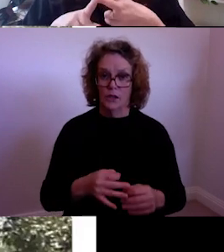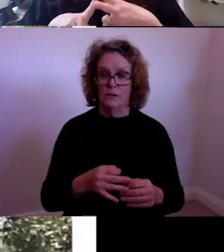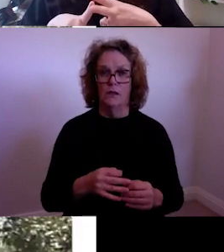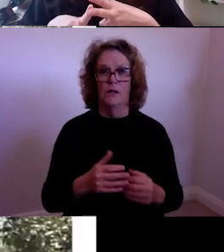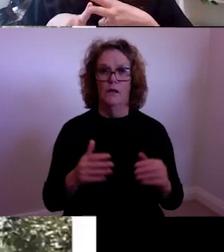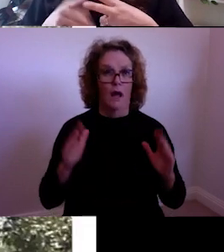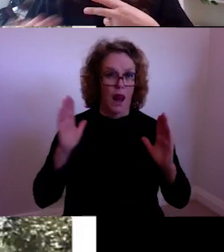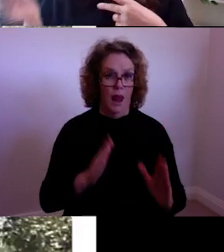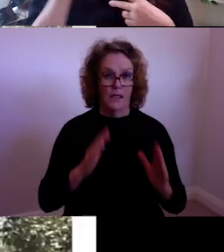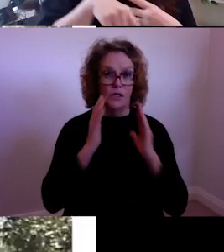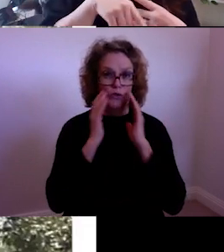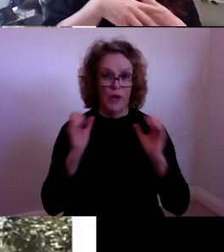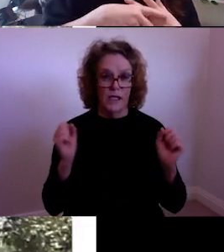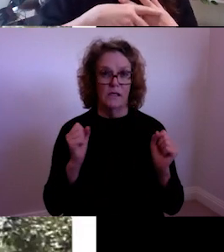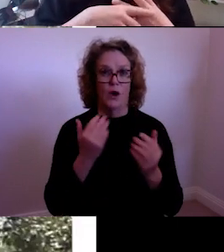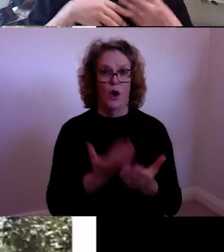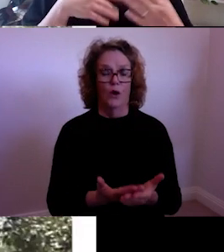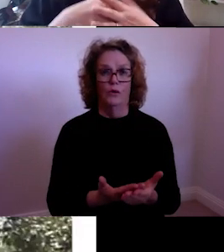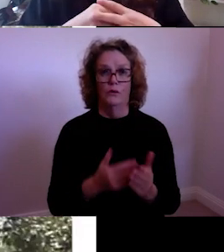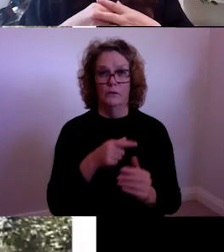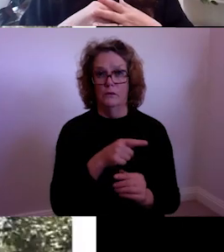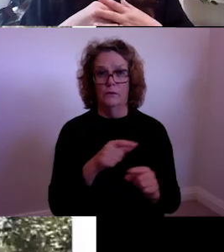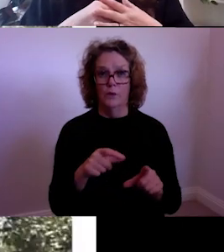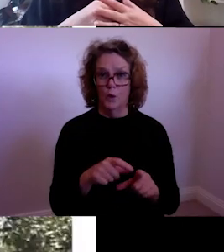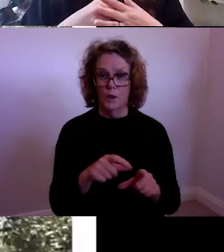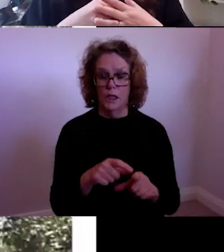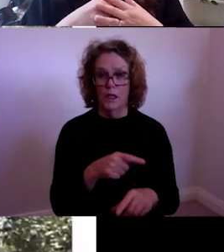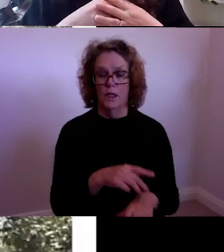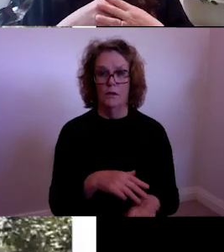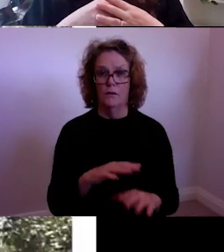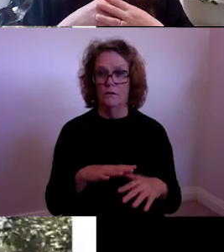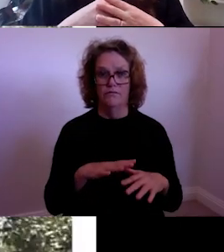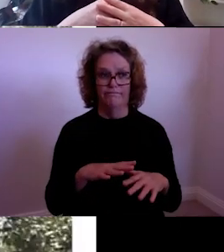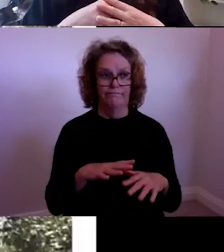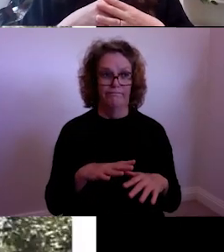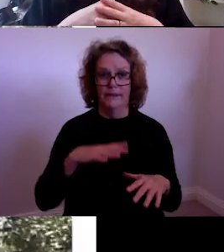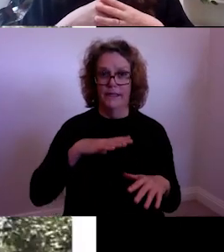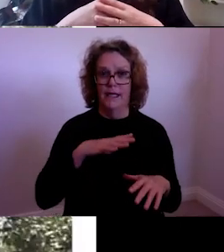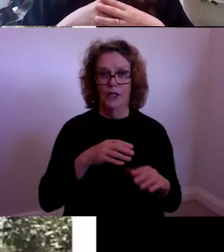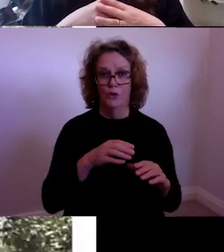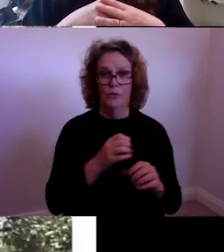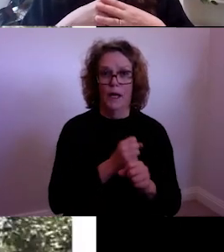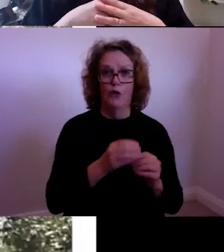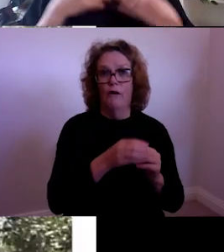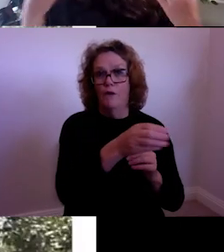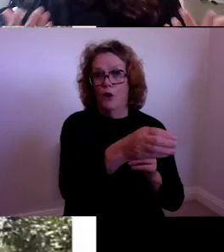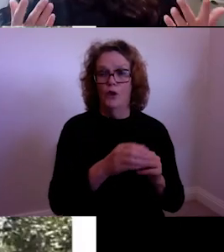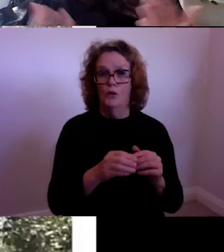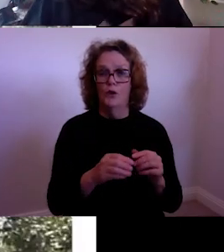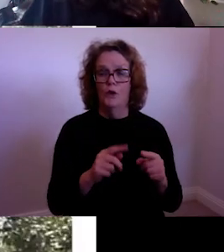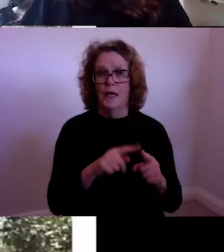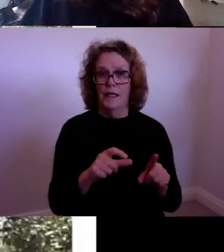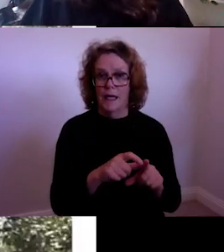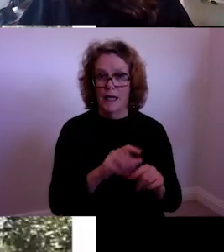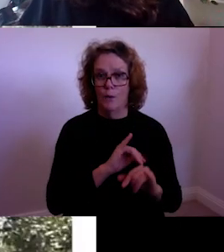ED or go to the GP and then get referred to ED, that was a massive bonus